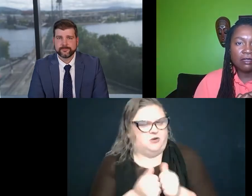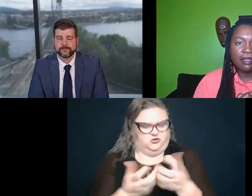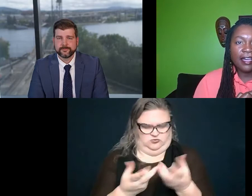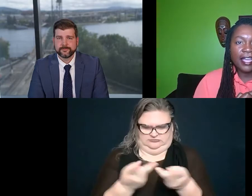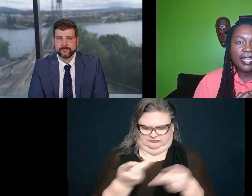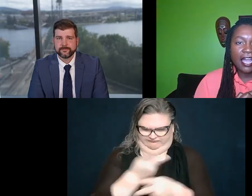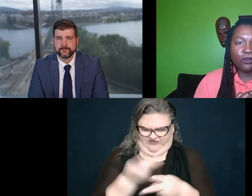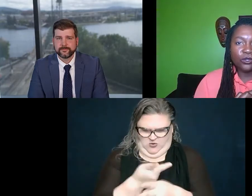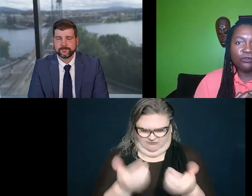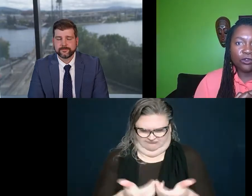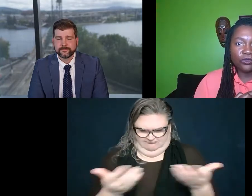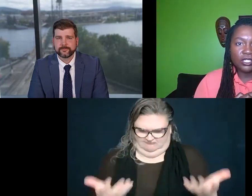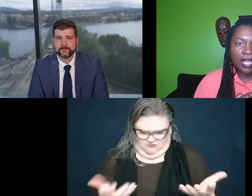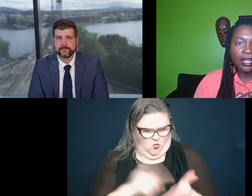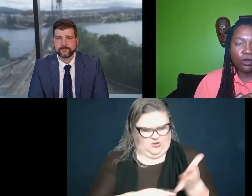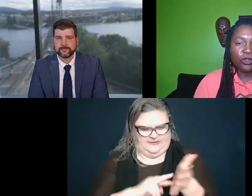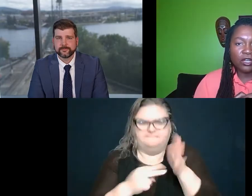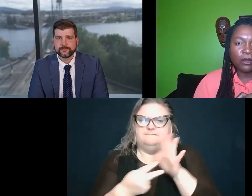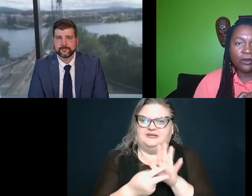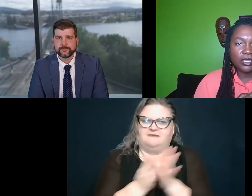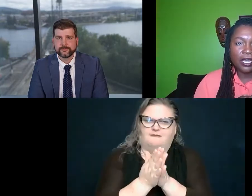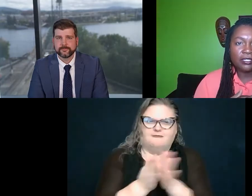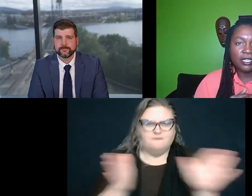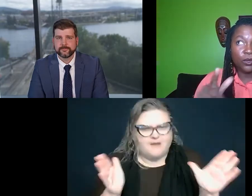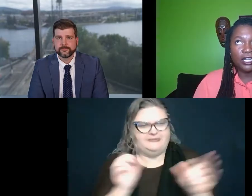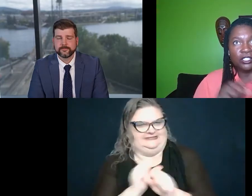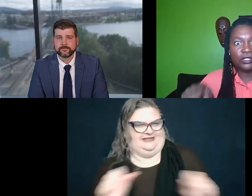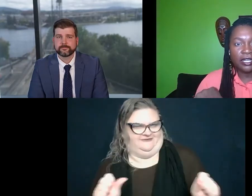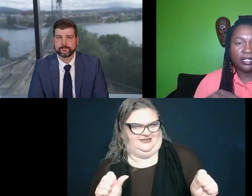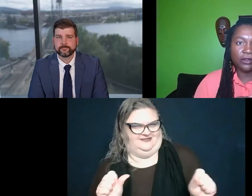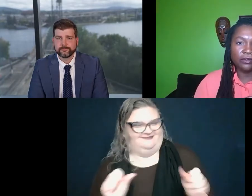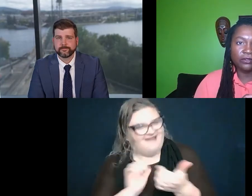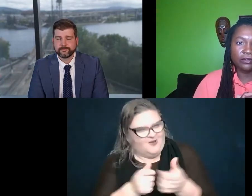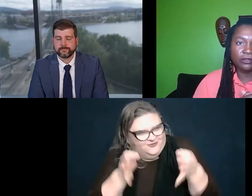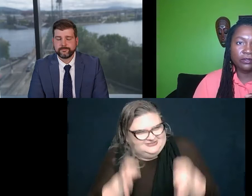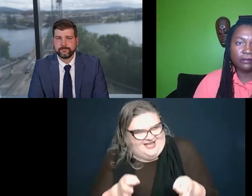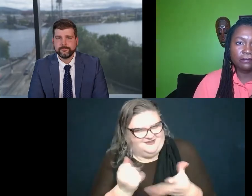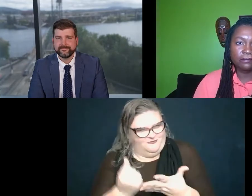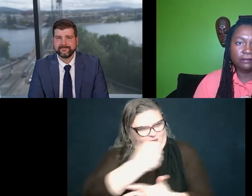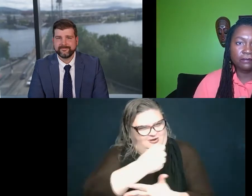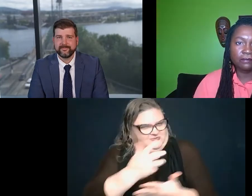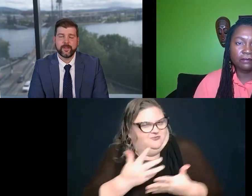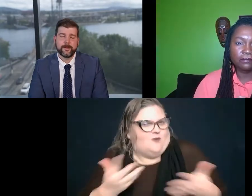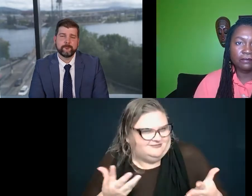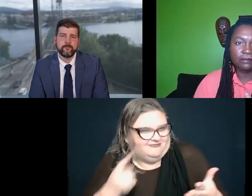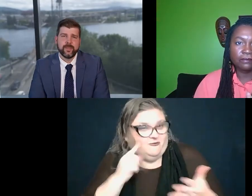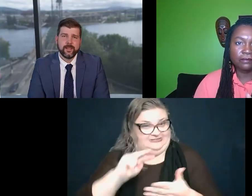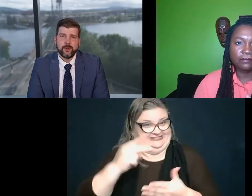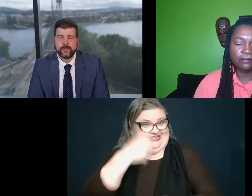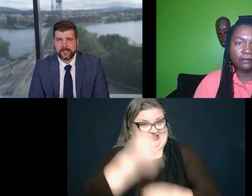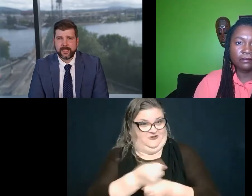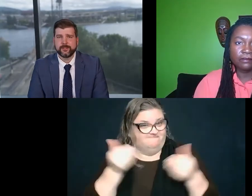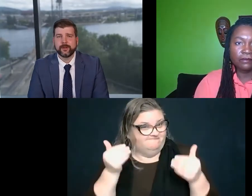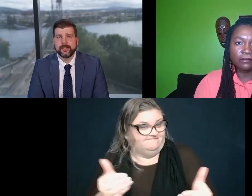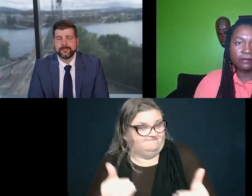safety means and how you further decide what you're going to prioritize going into your second year? Yeah,